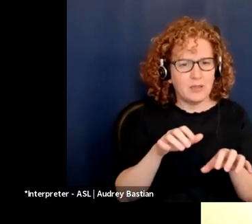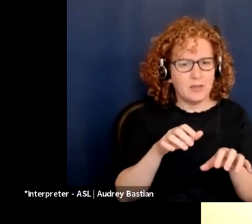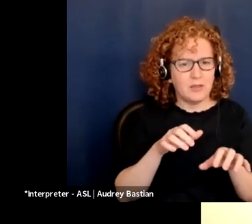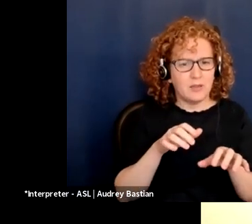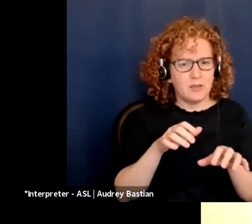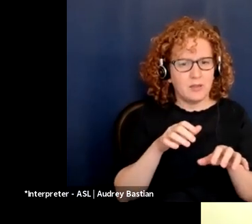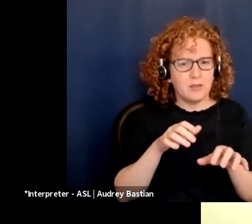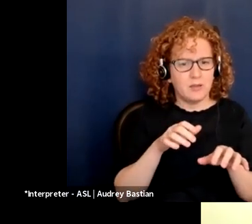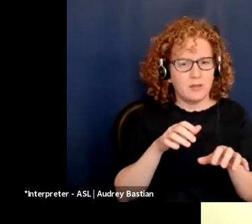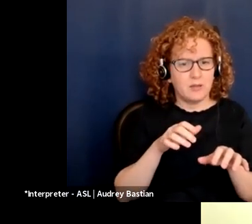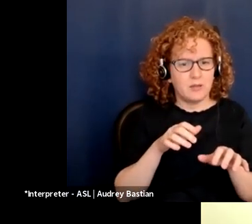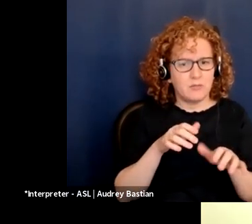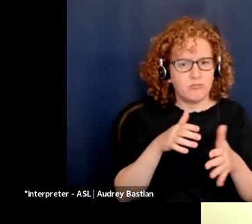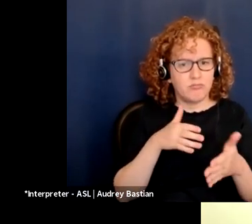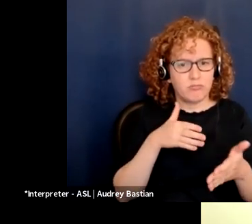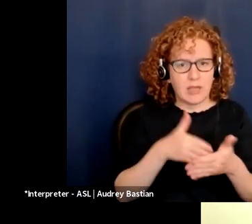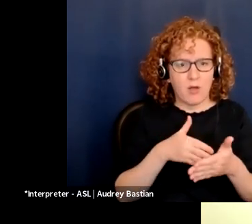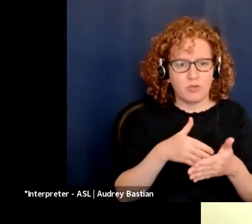you see it in your colleagues.